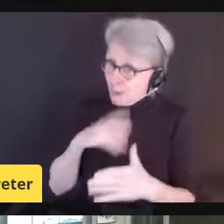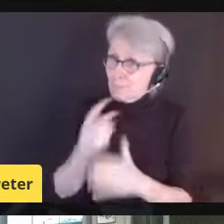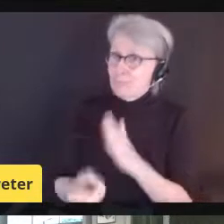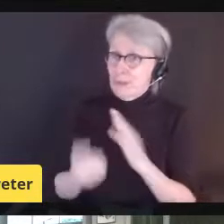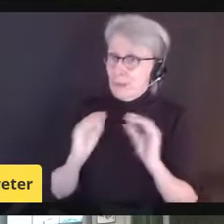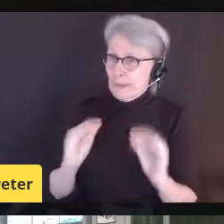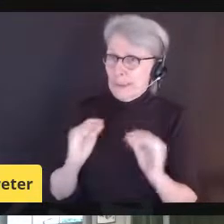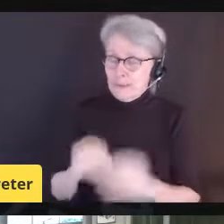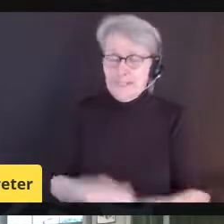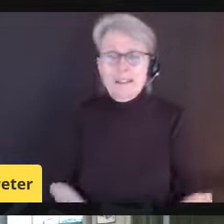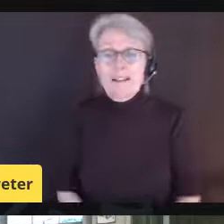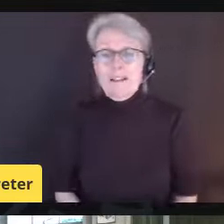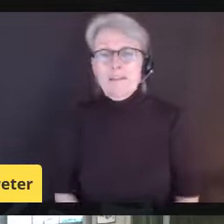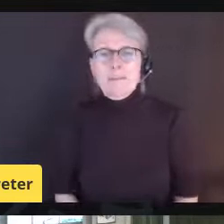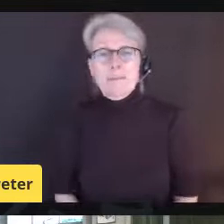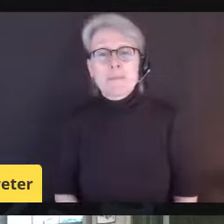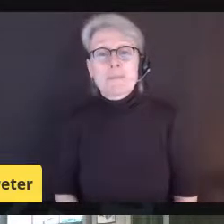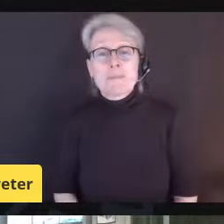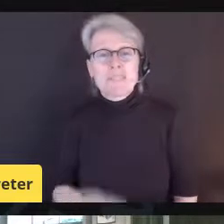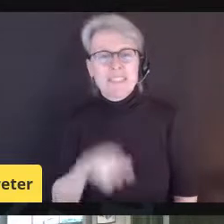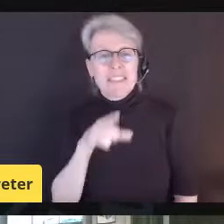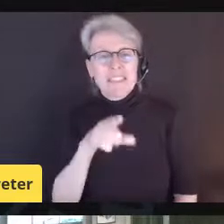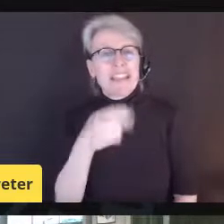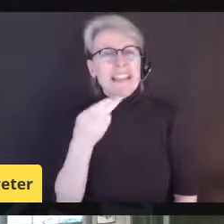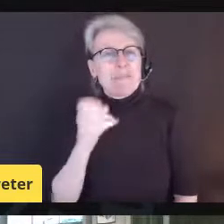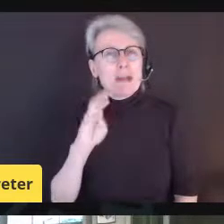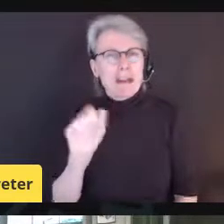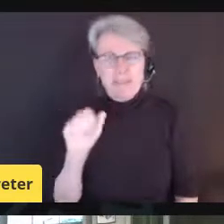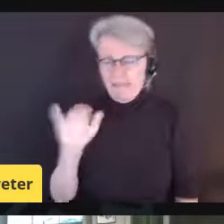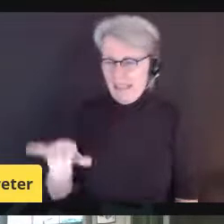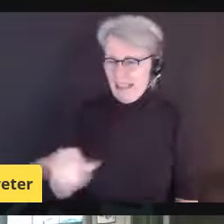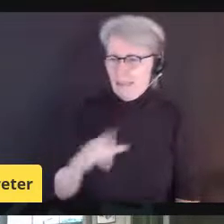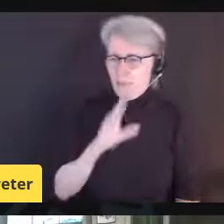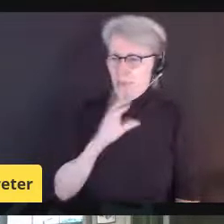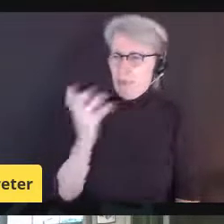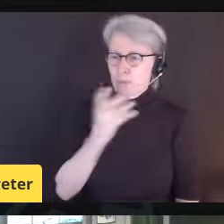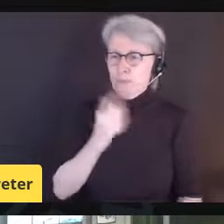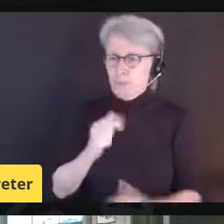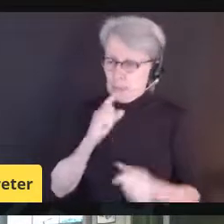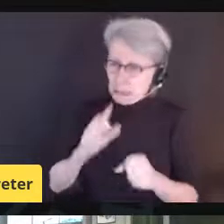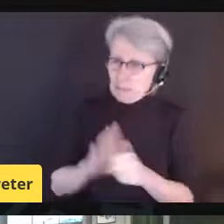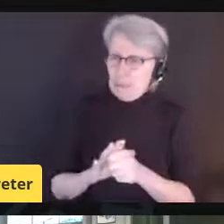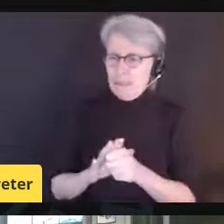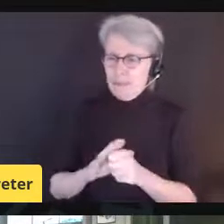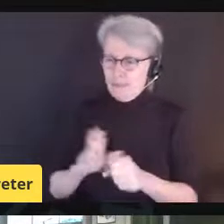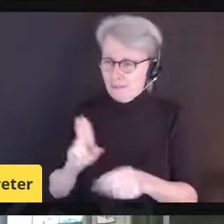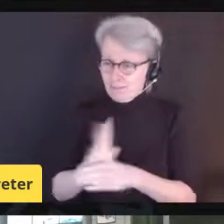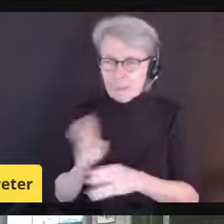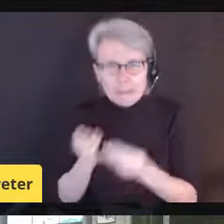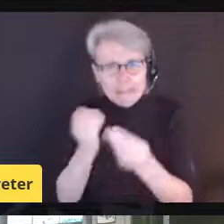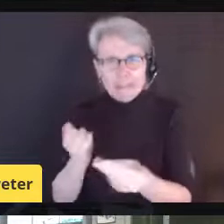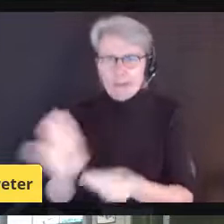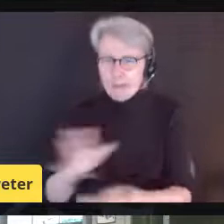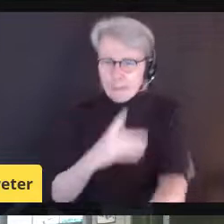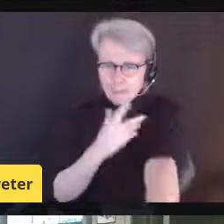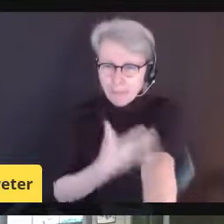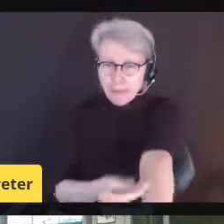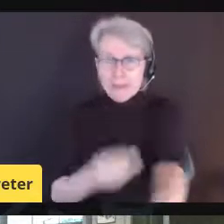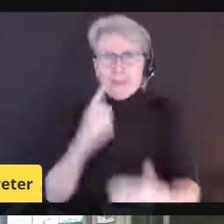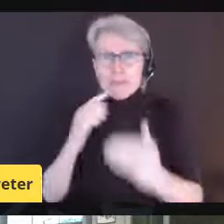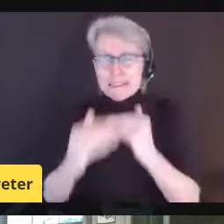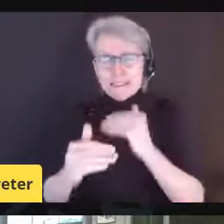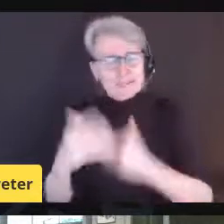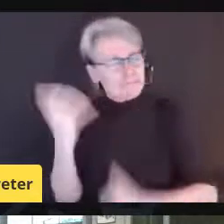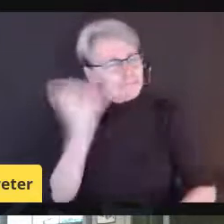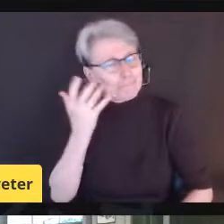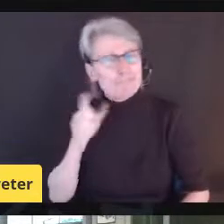Yeah, I think that's like the definition of commitment, basically. You really just went all in for it there.